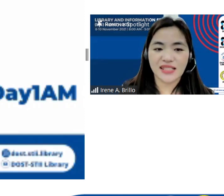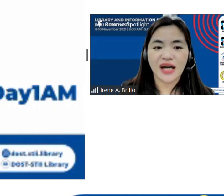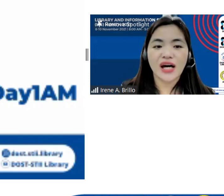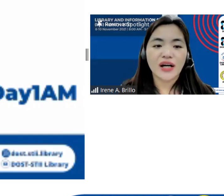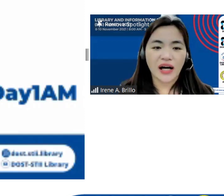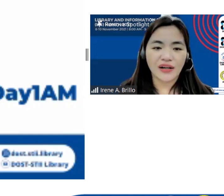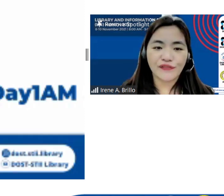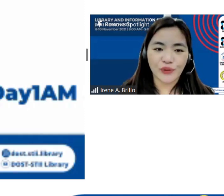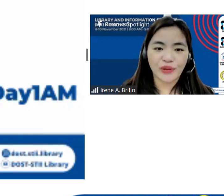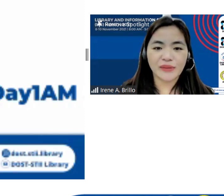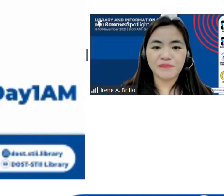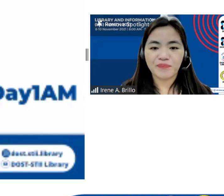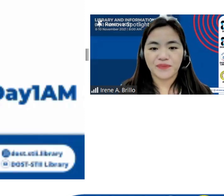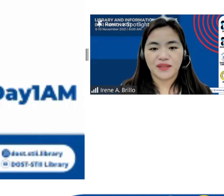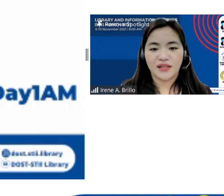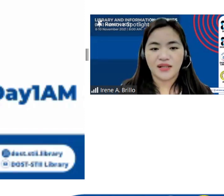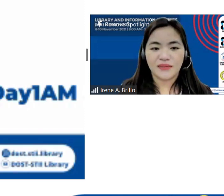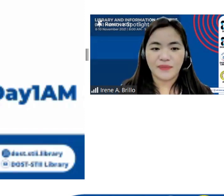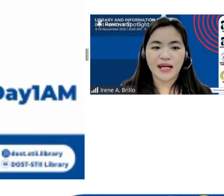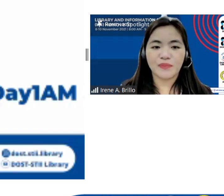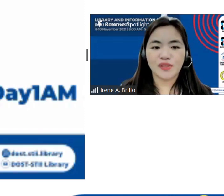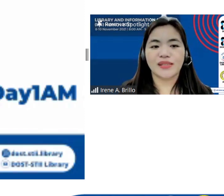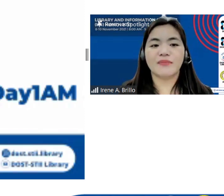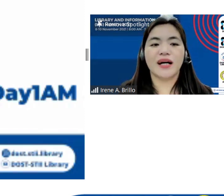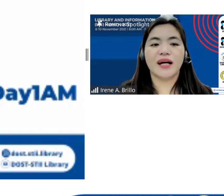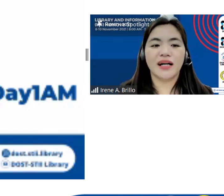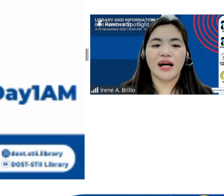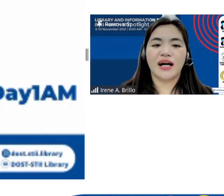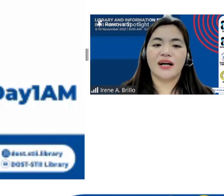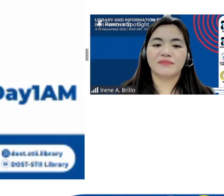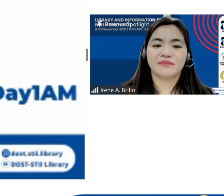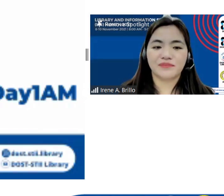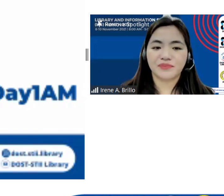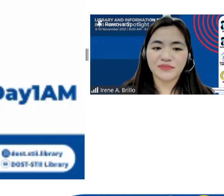attendance form. Para po sa mga